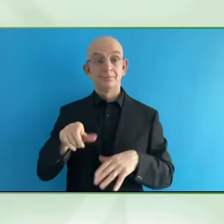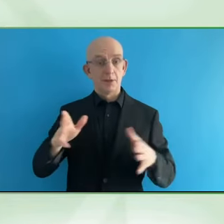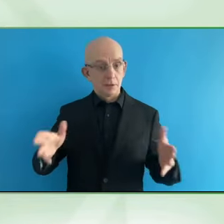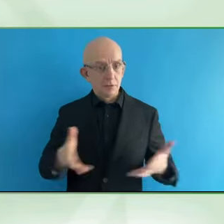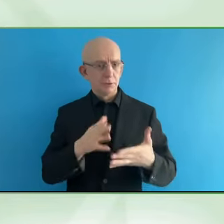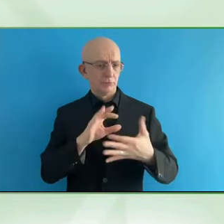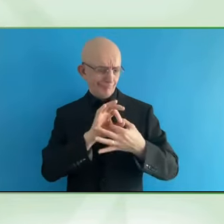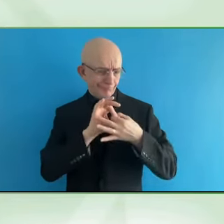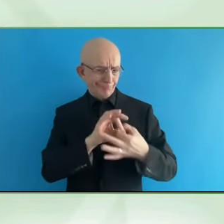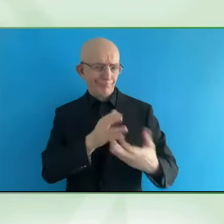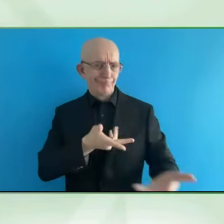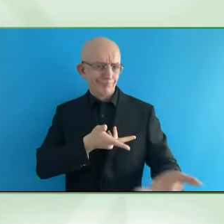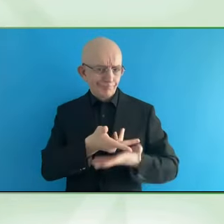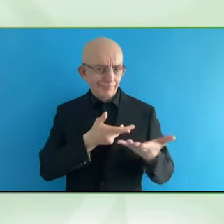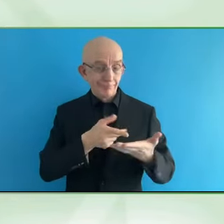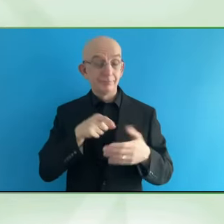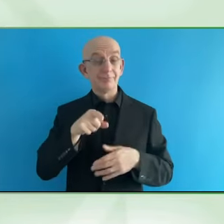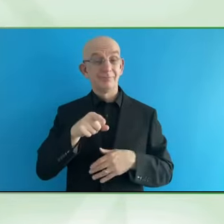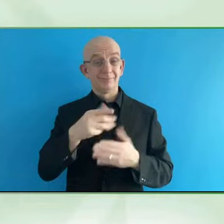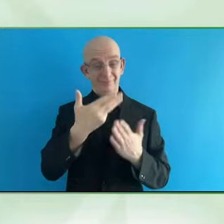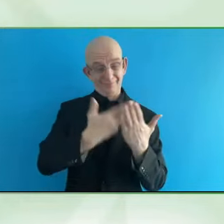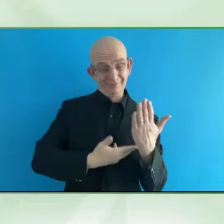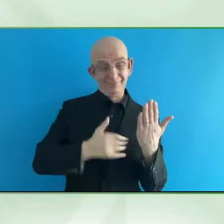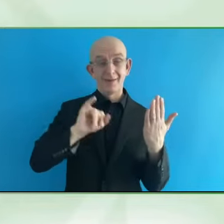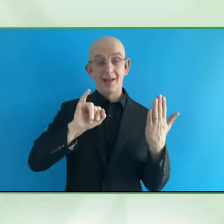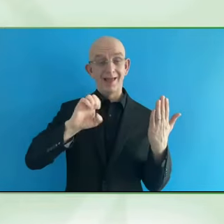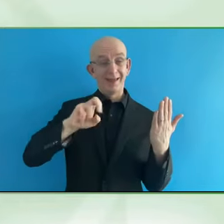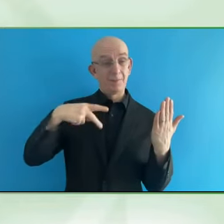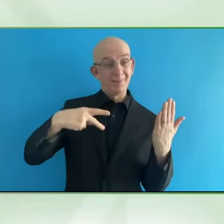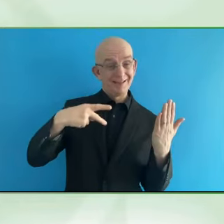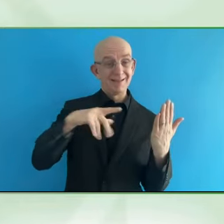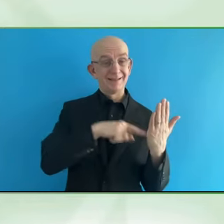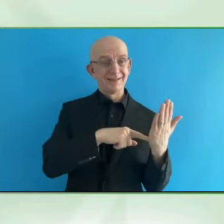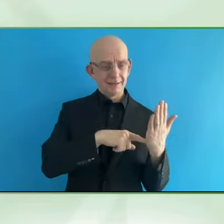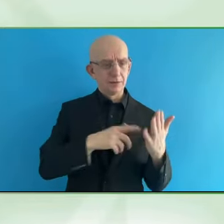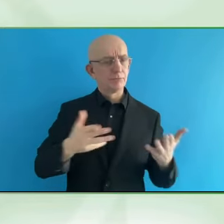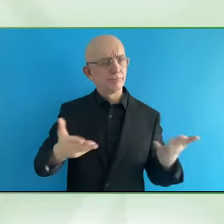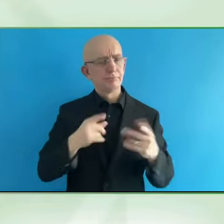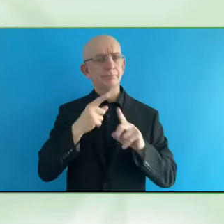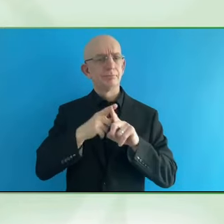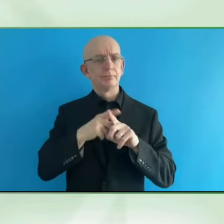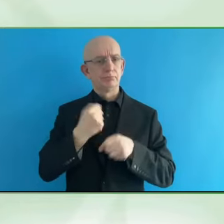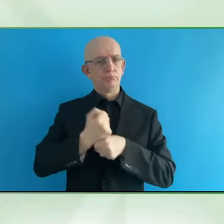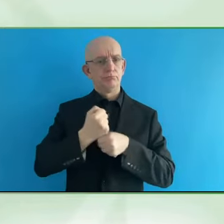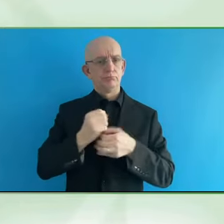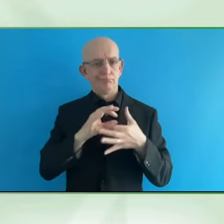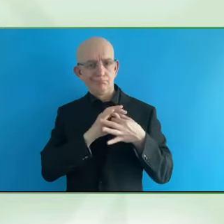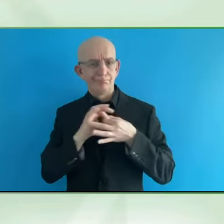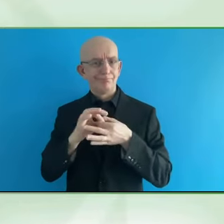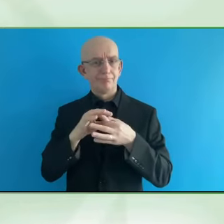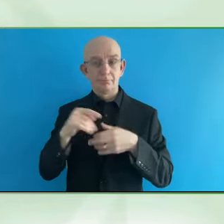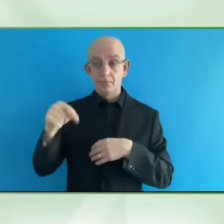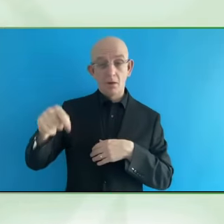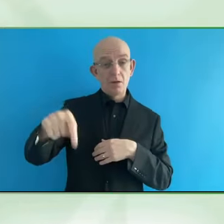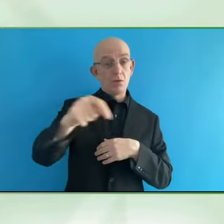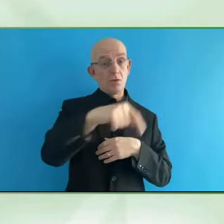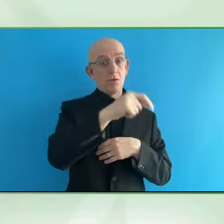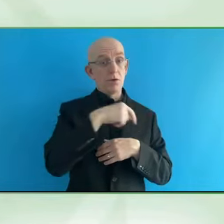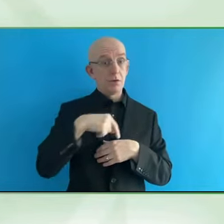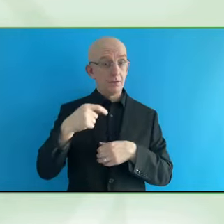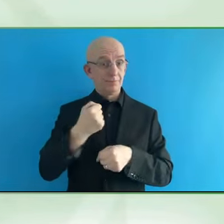in the educational process, including teachers, parents, specialists, and health